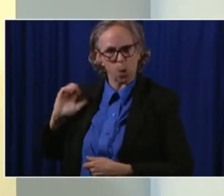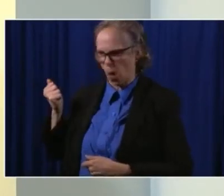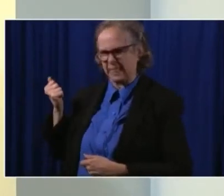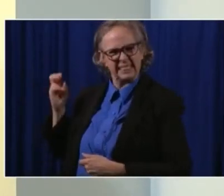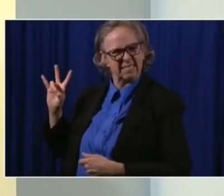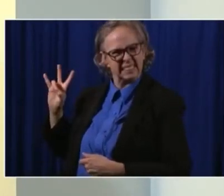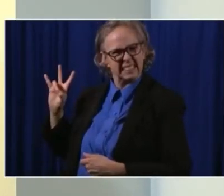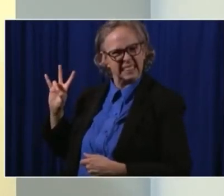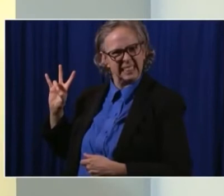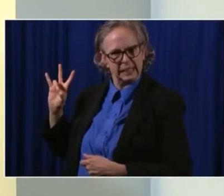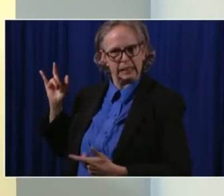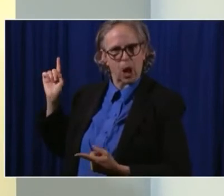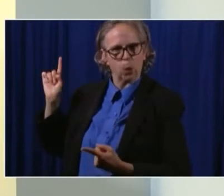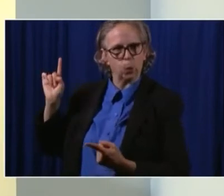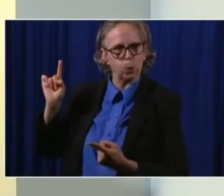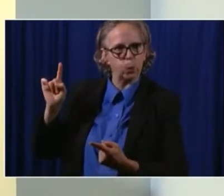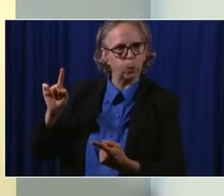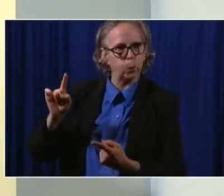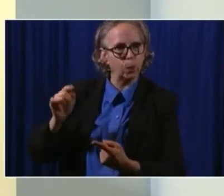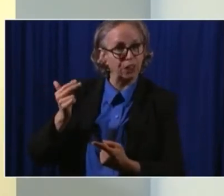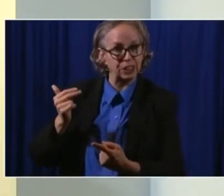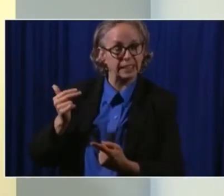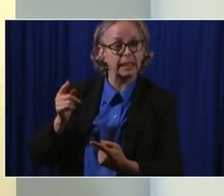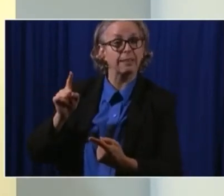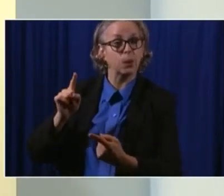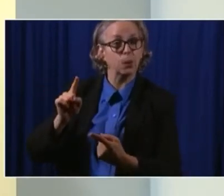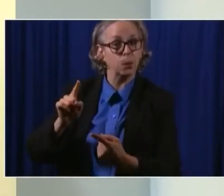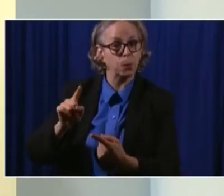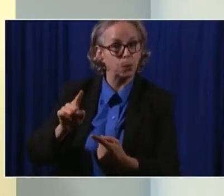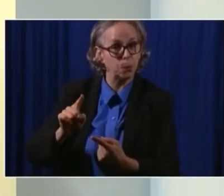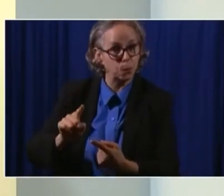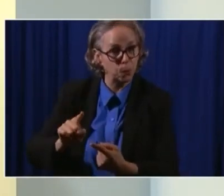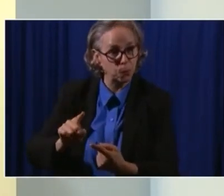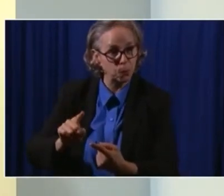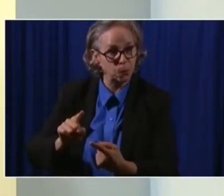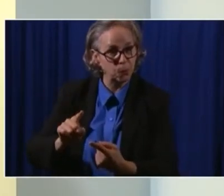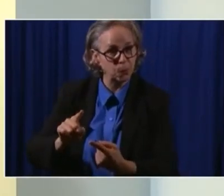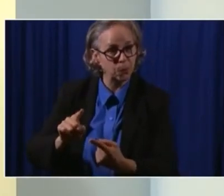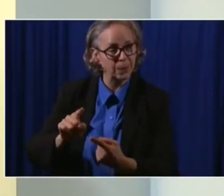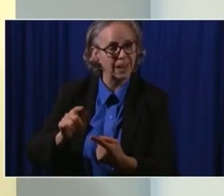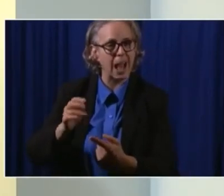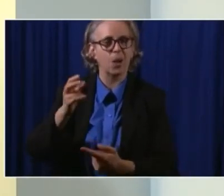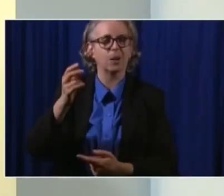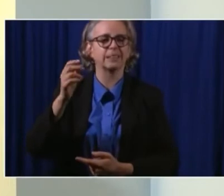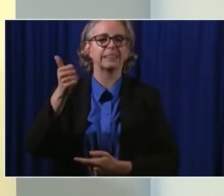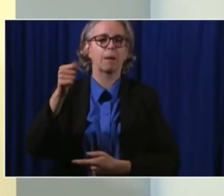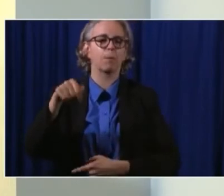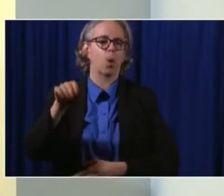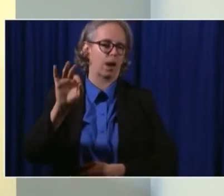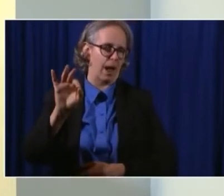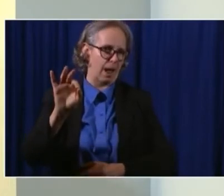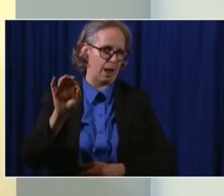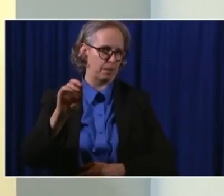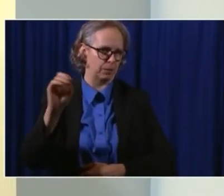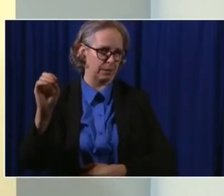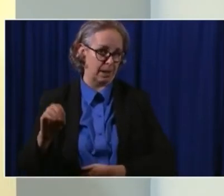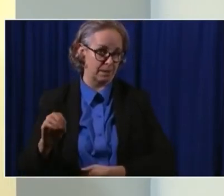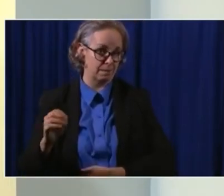17%. It was 13.9% in May, and now in June we have it registering in at 10.9%. In the month of